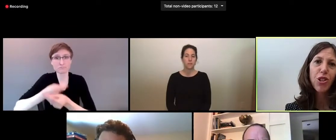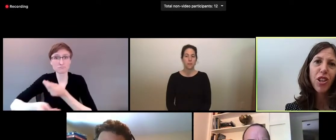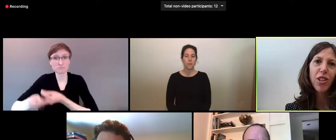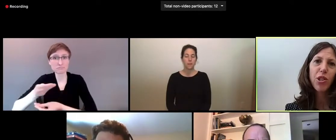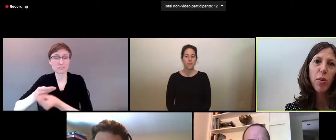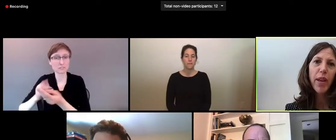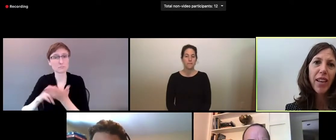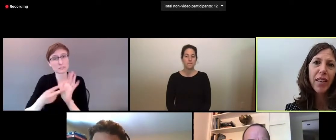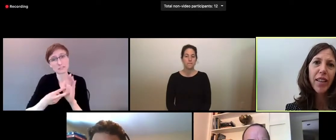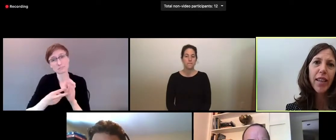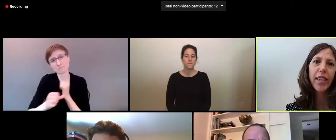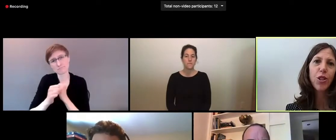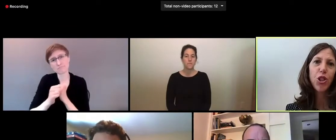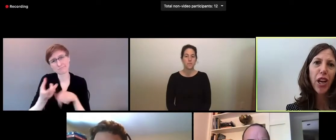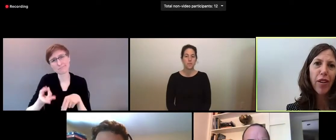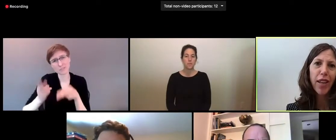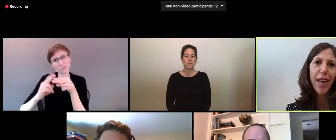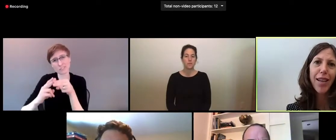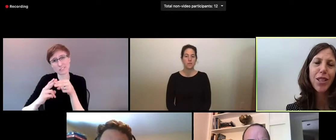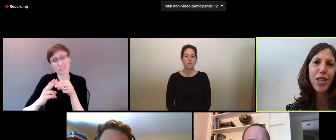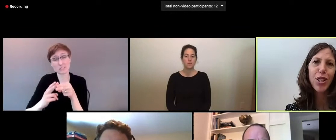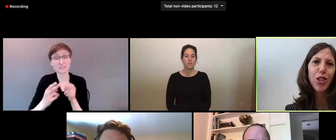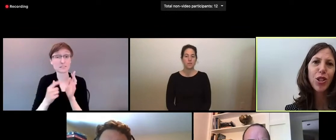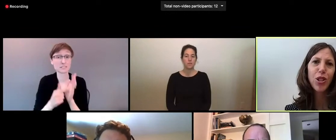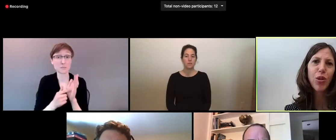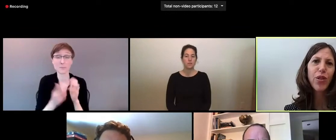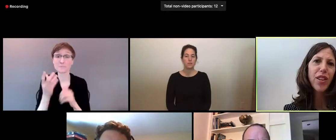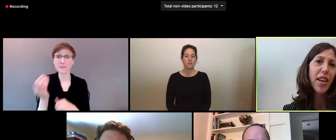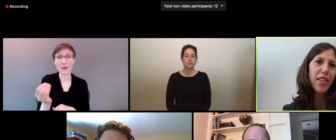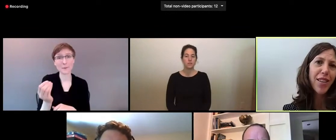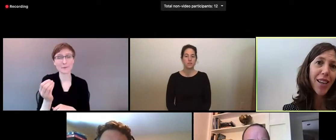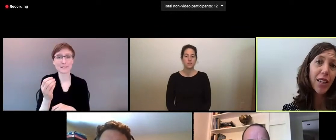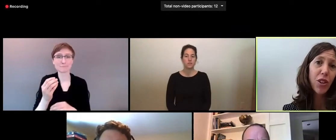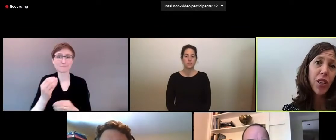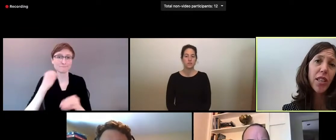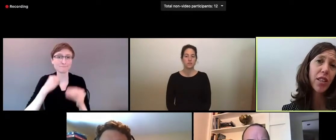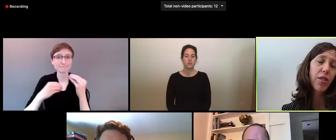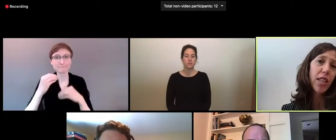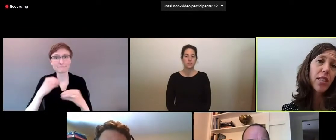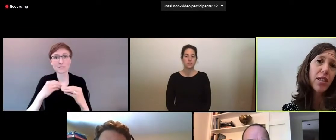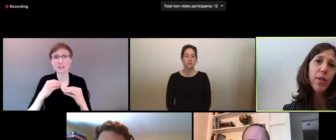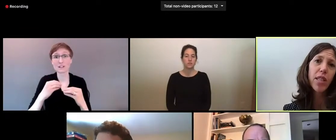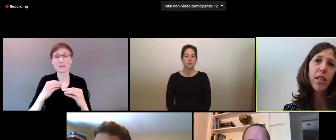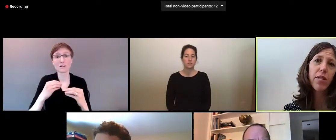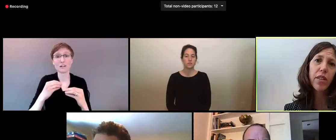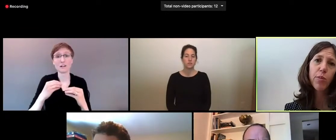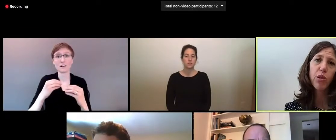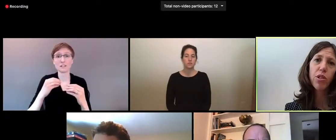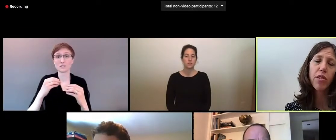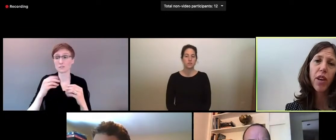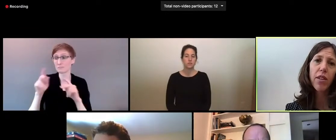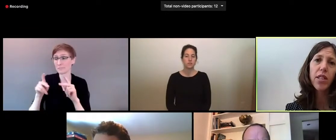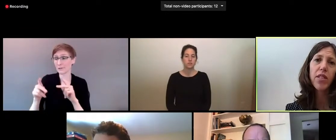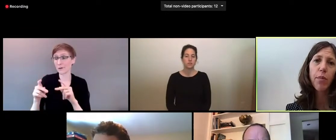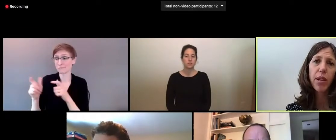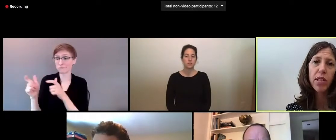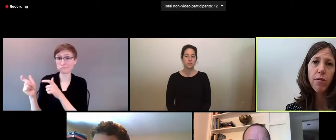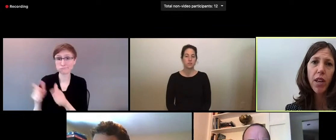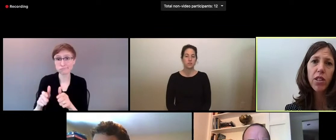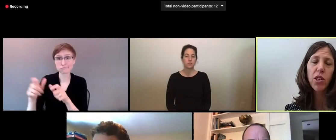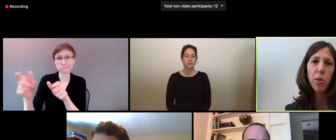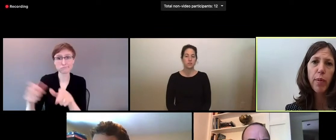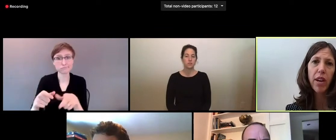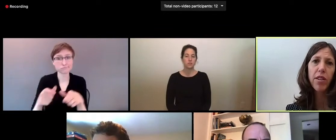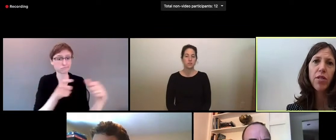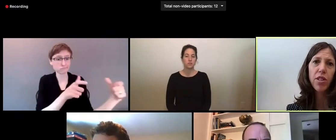a dish to a picnic and sharing that dish, that could increase the risk of exposure to virus if somebody